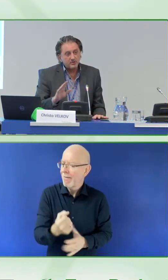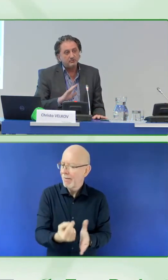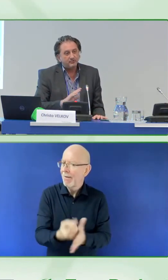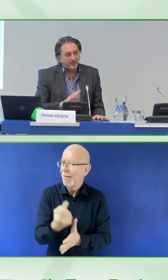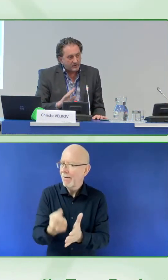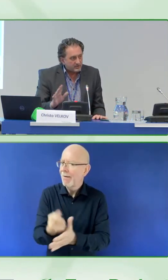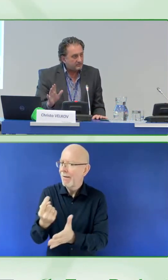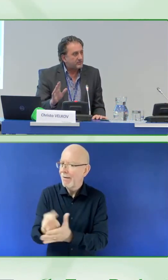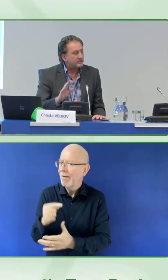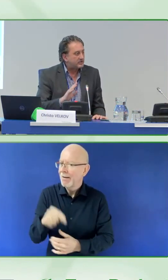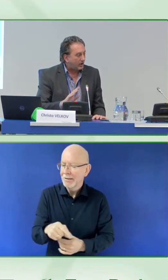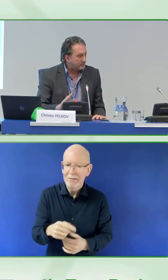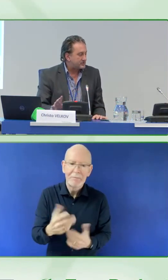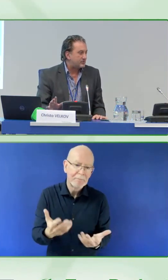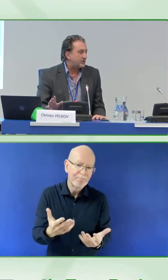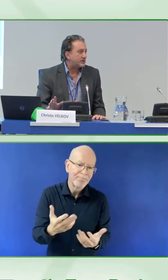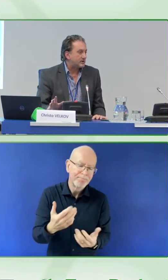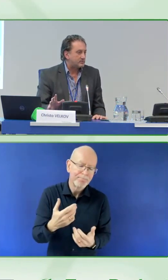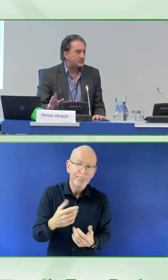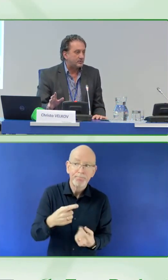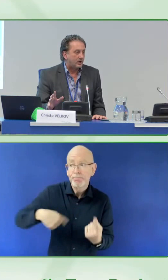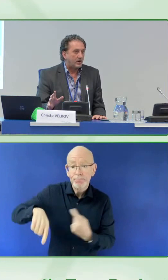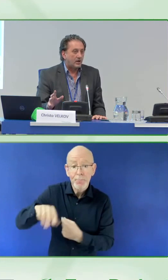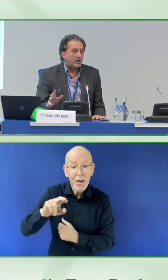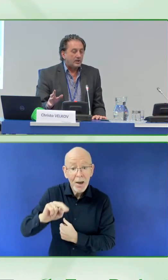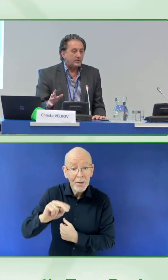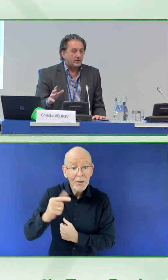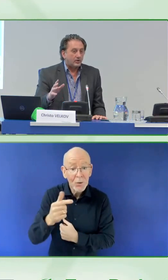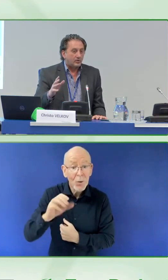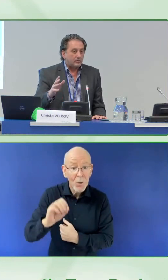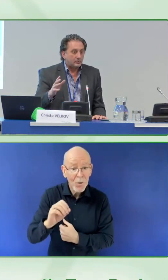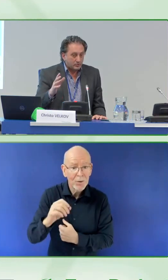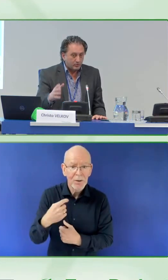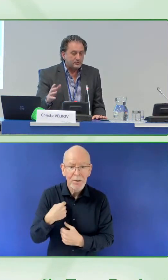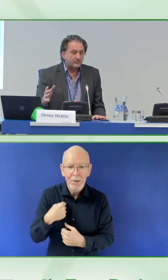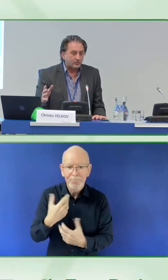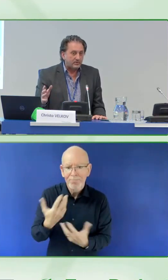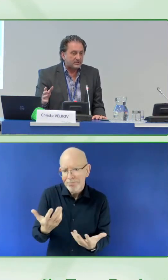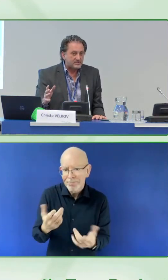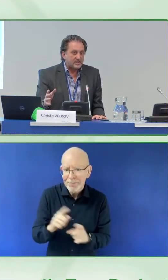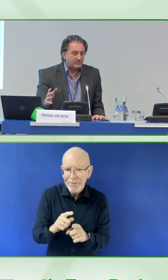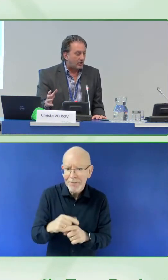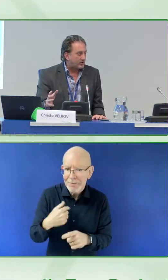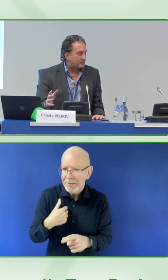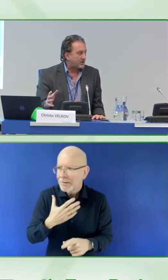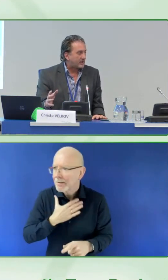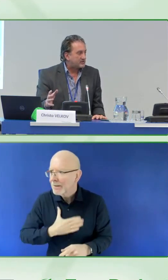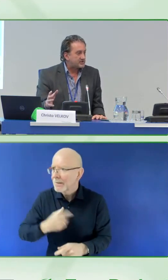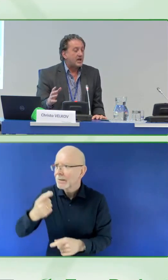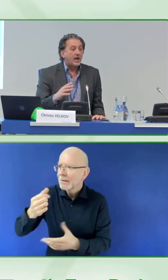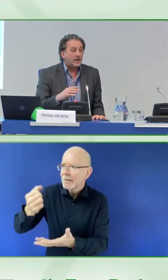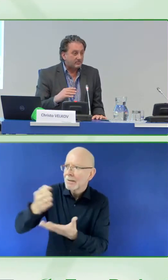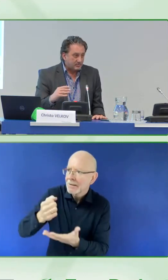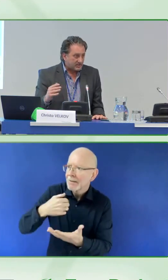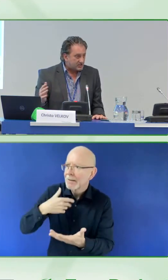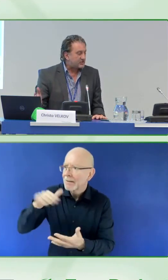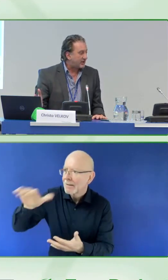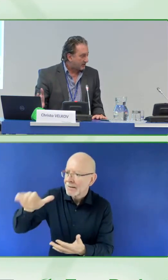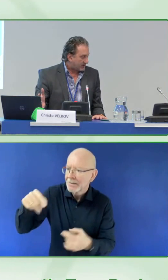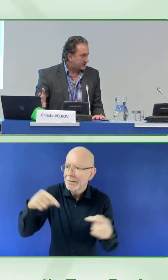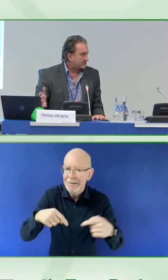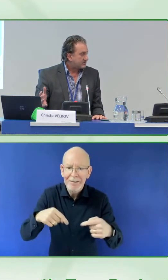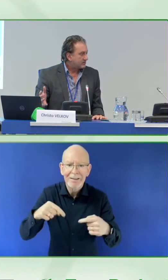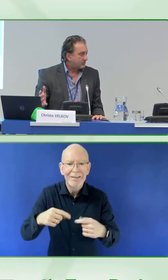see something very different, the opposite when it comes to, tools for better safeguarding practices. Everybody